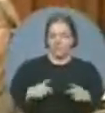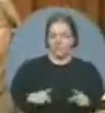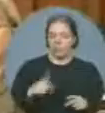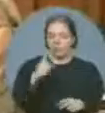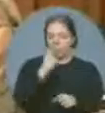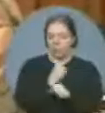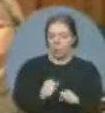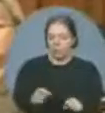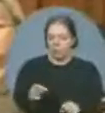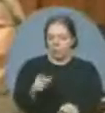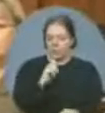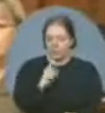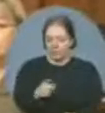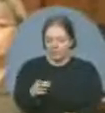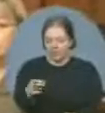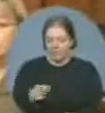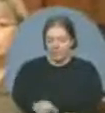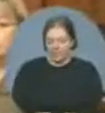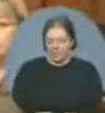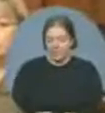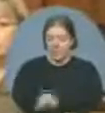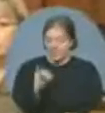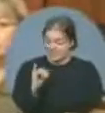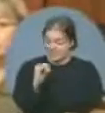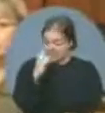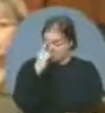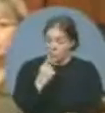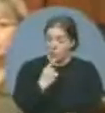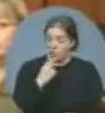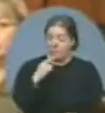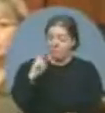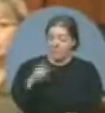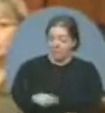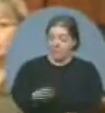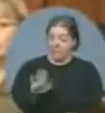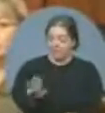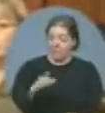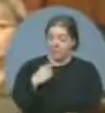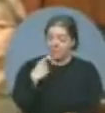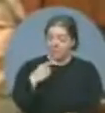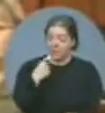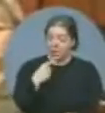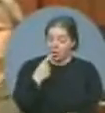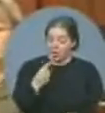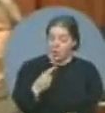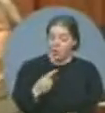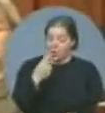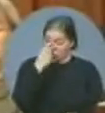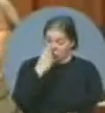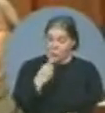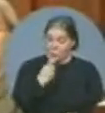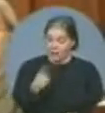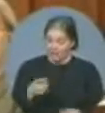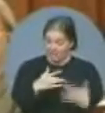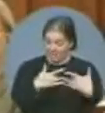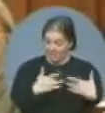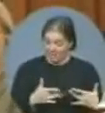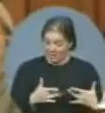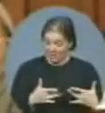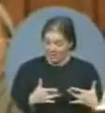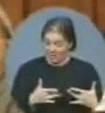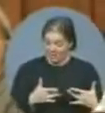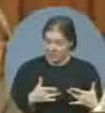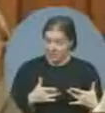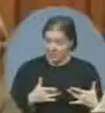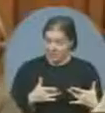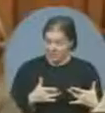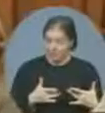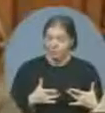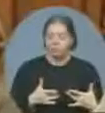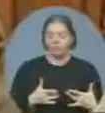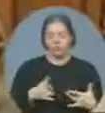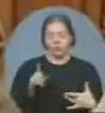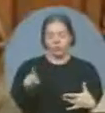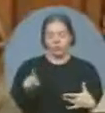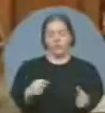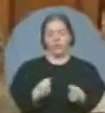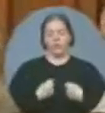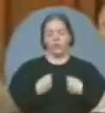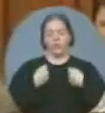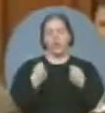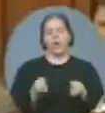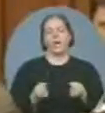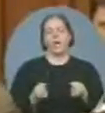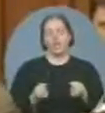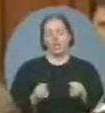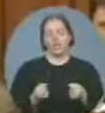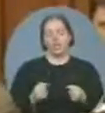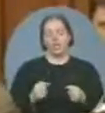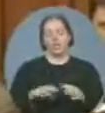saying, if he really believes he's on the side of the angels on this, he should have the guts to stand by what he says, say it outside the House of Commons,